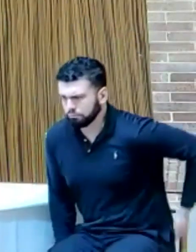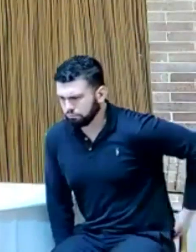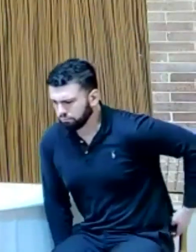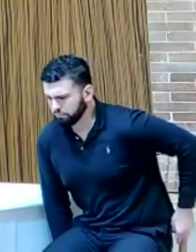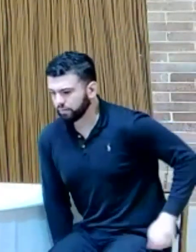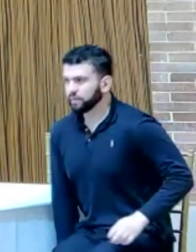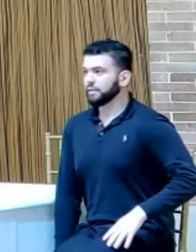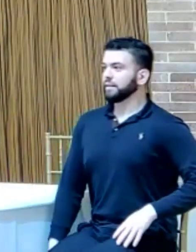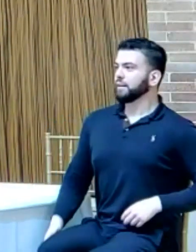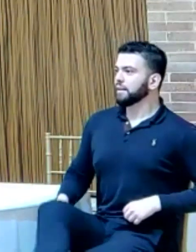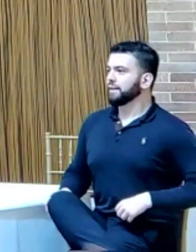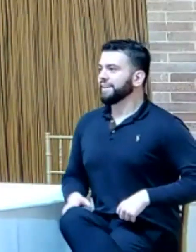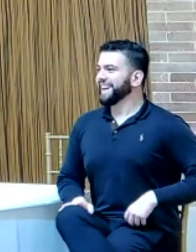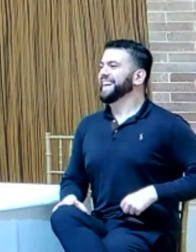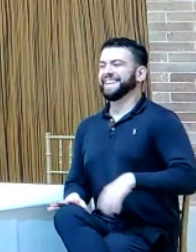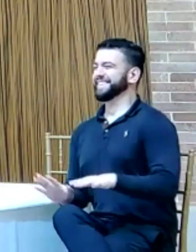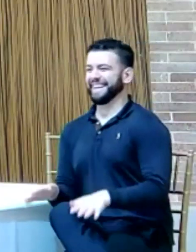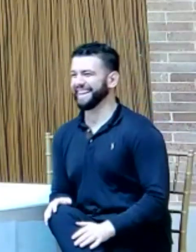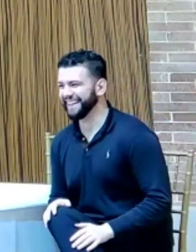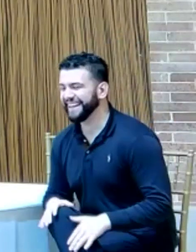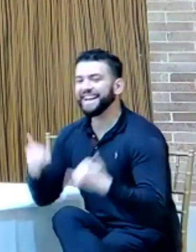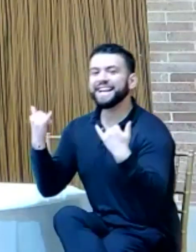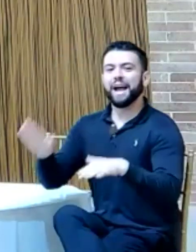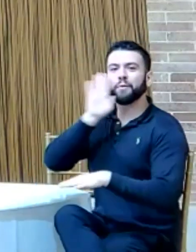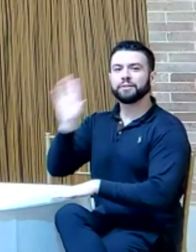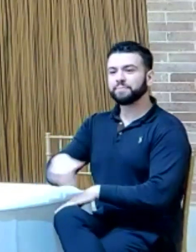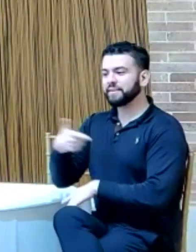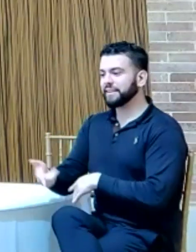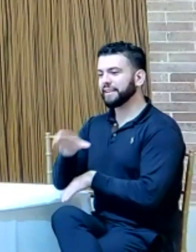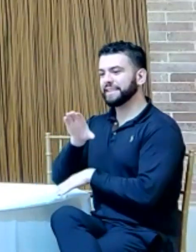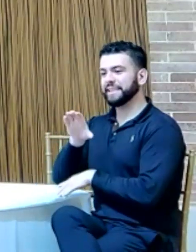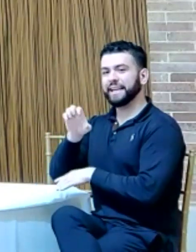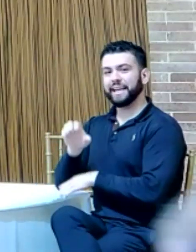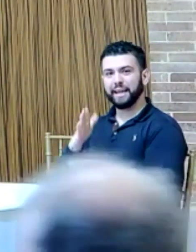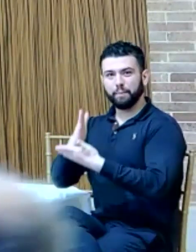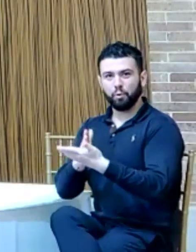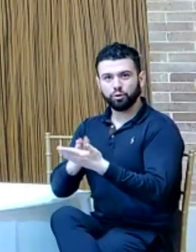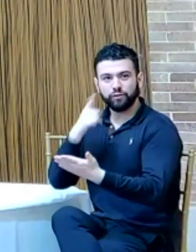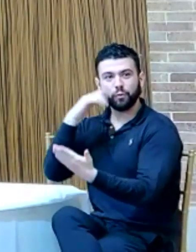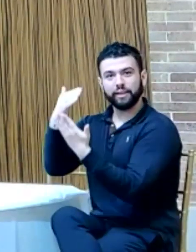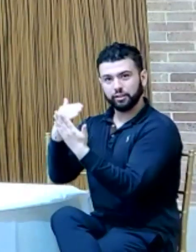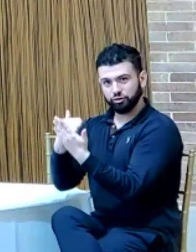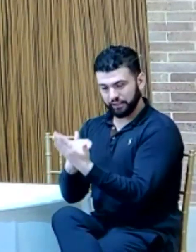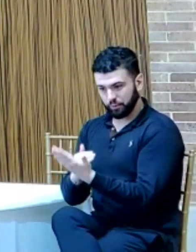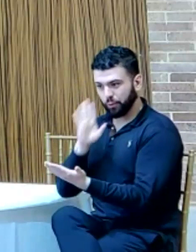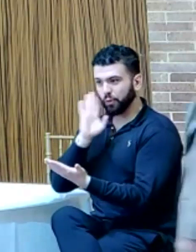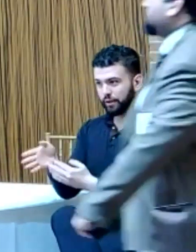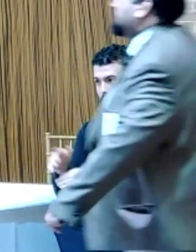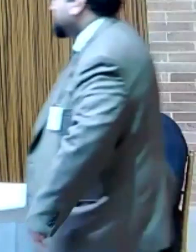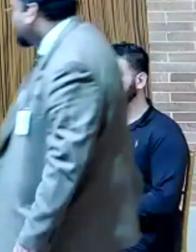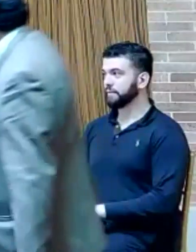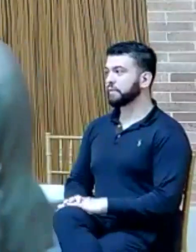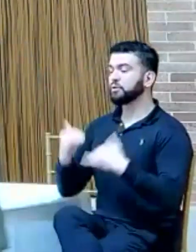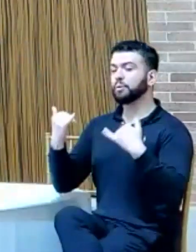all right now we're going to move on to the CE portion of today's agenda and I would like